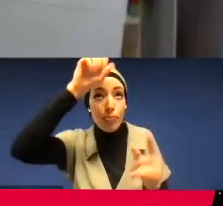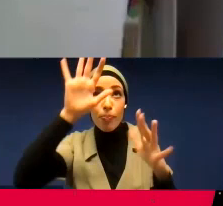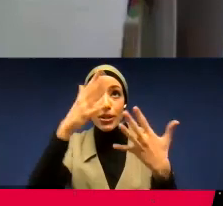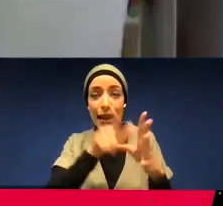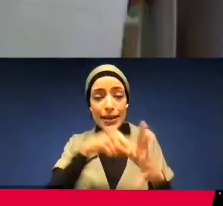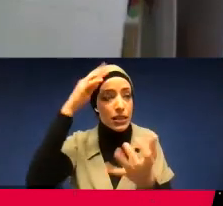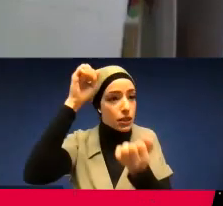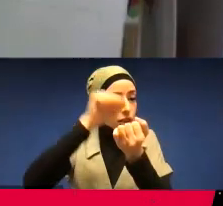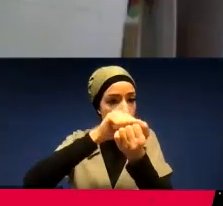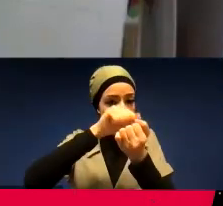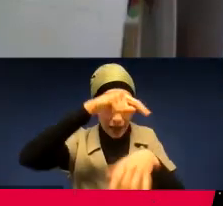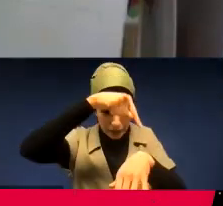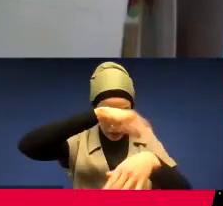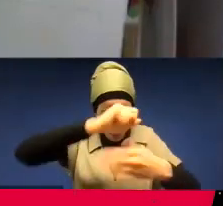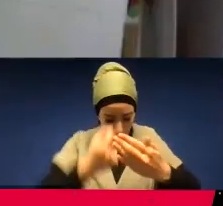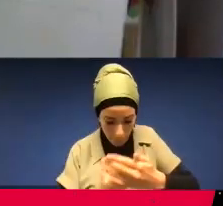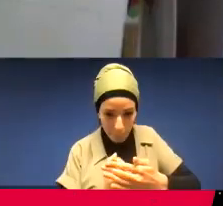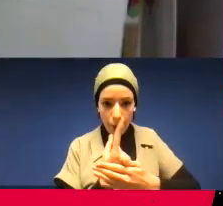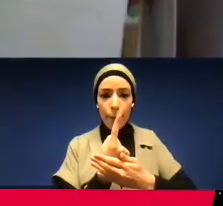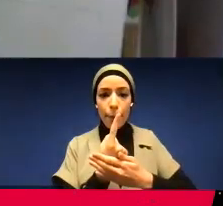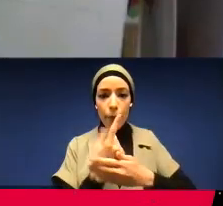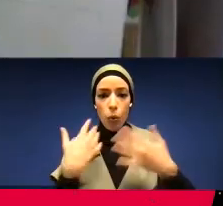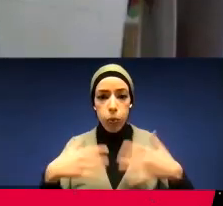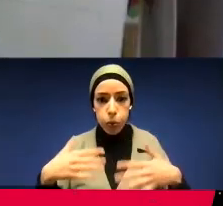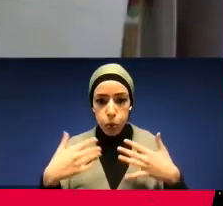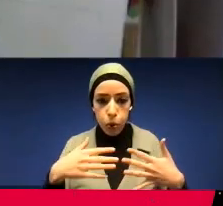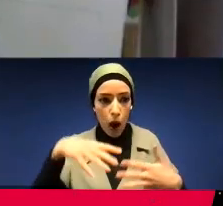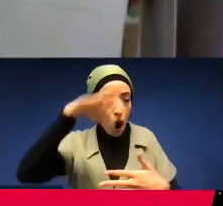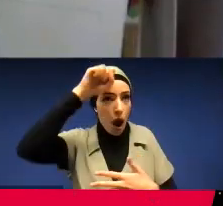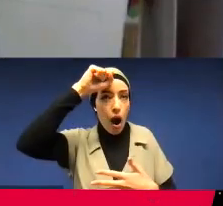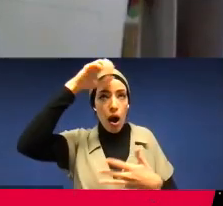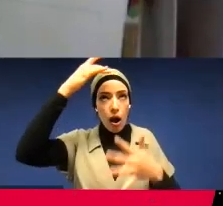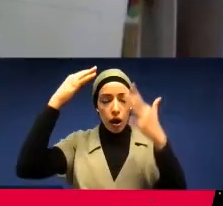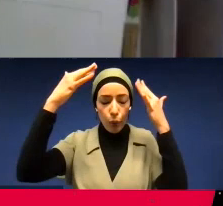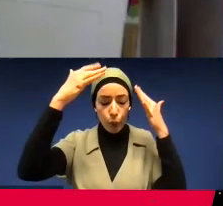remember these moments as they are so much fresh in my mind because